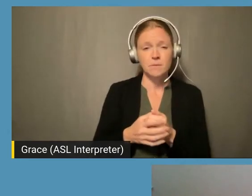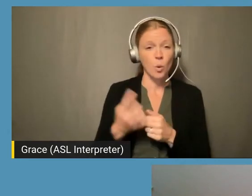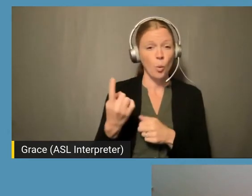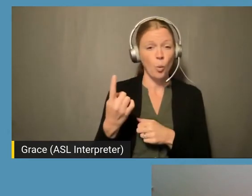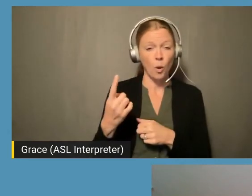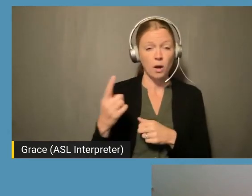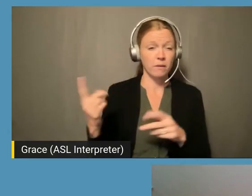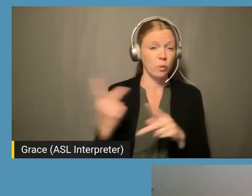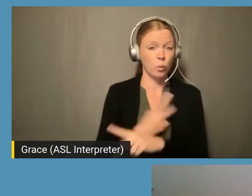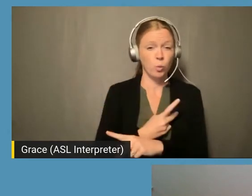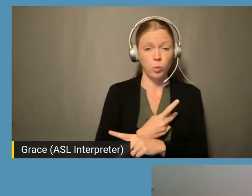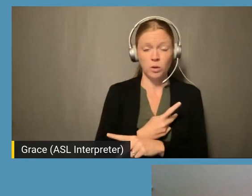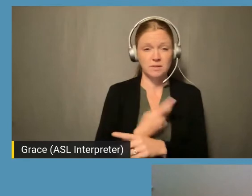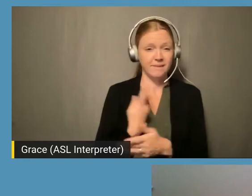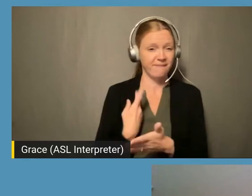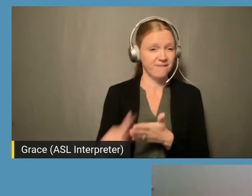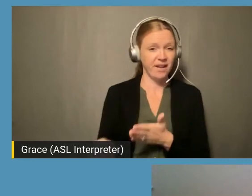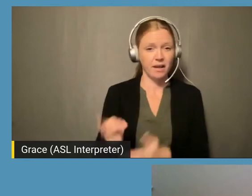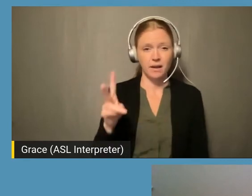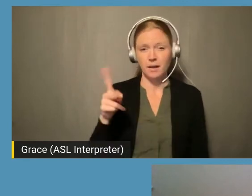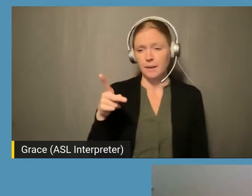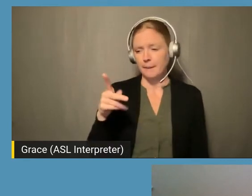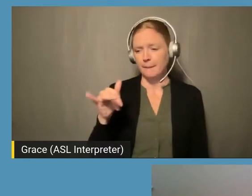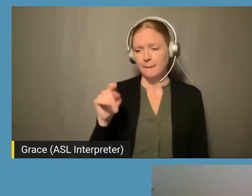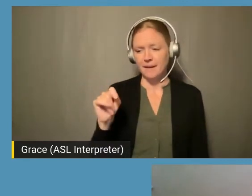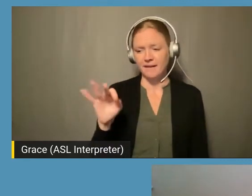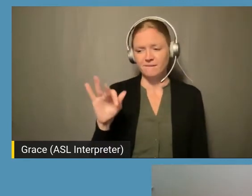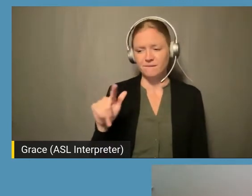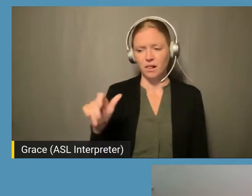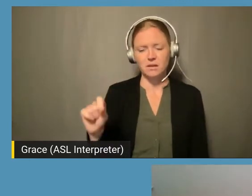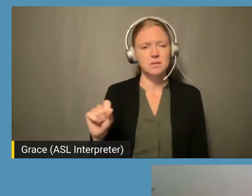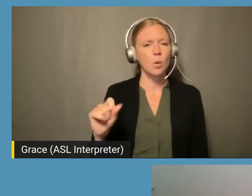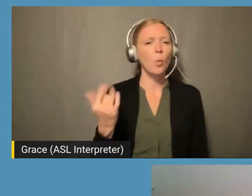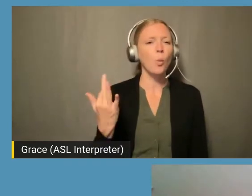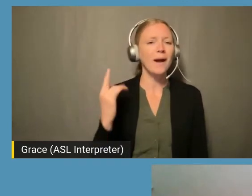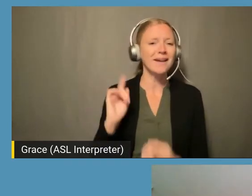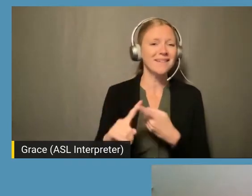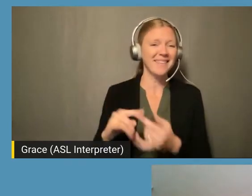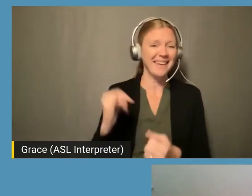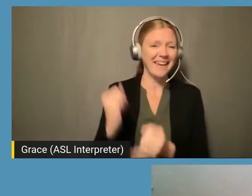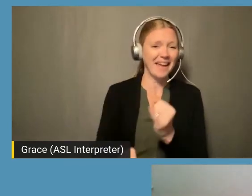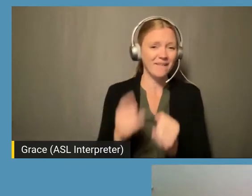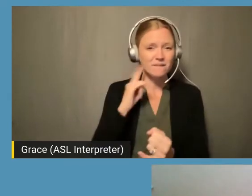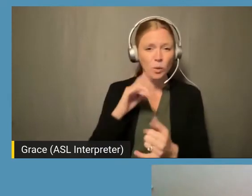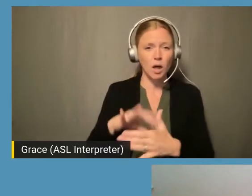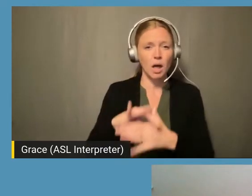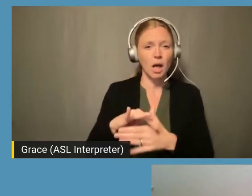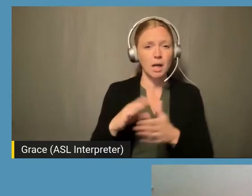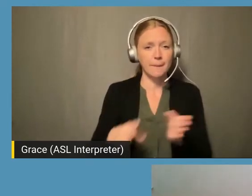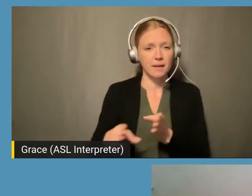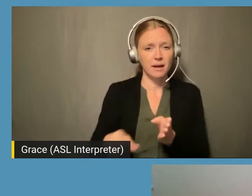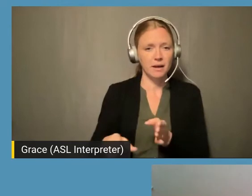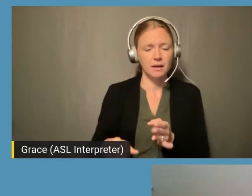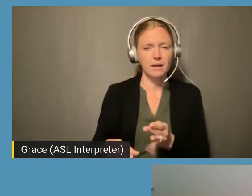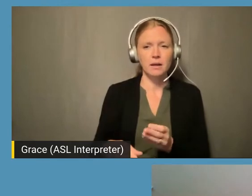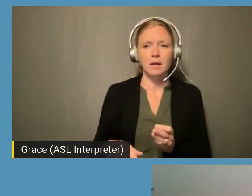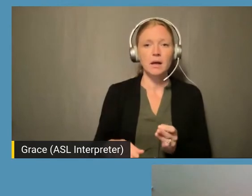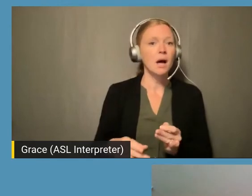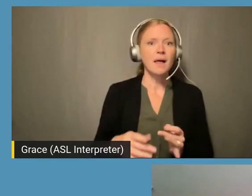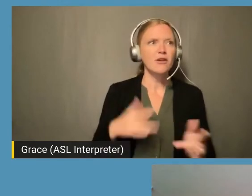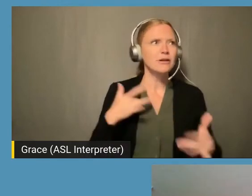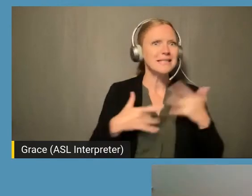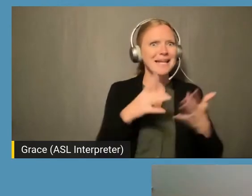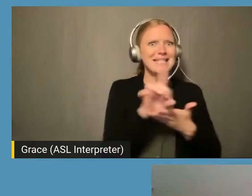too late to start content planning. A lot of people are excited about design, and they go